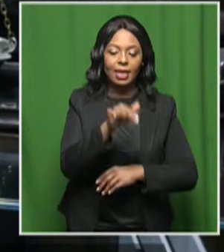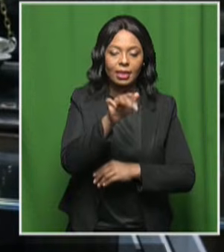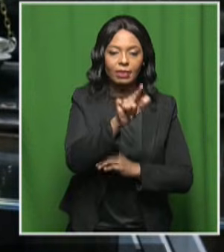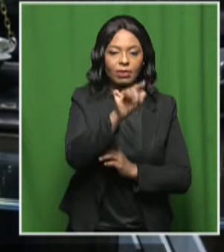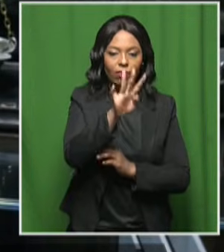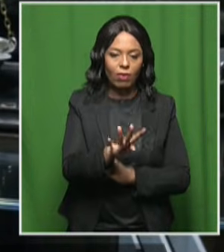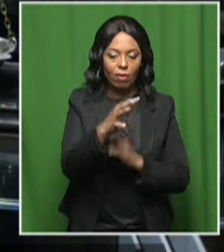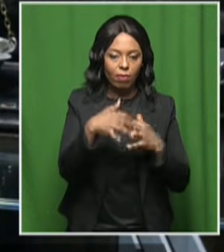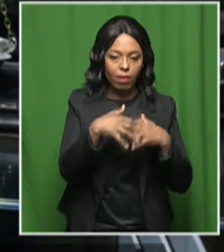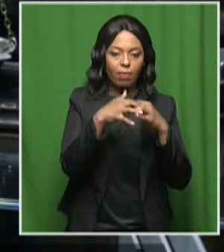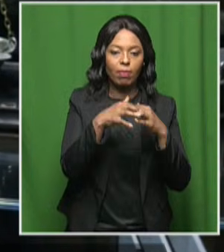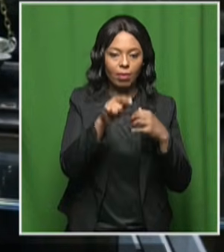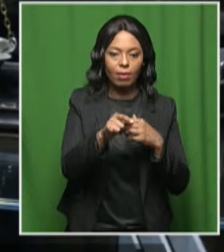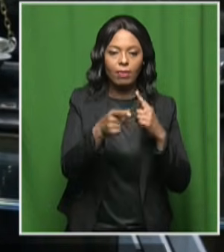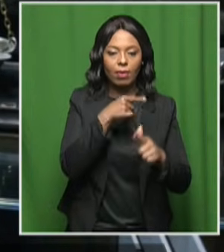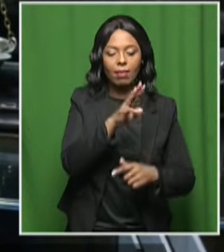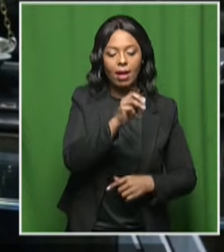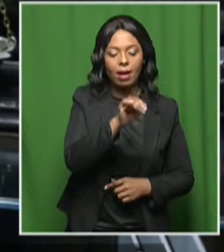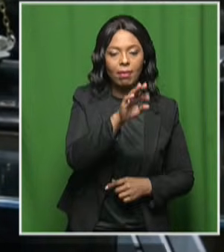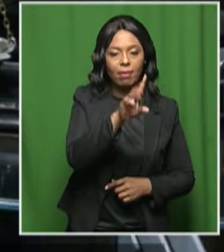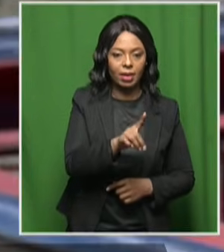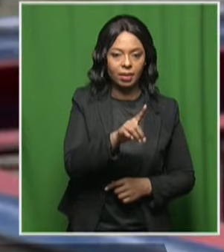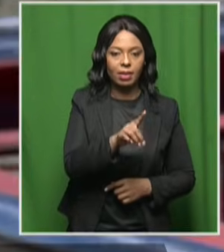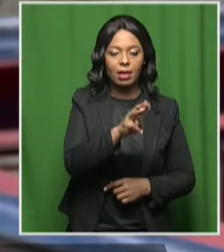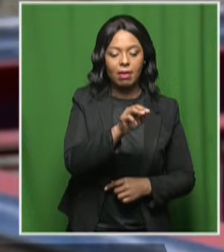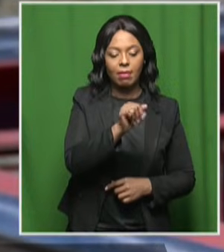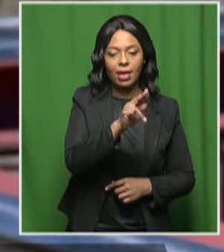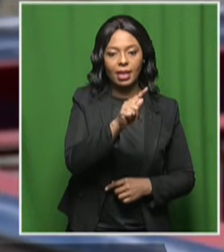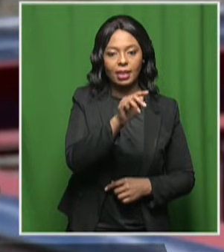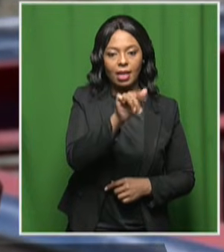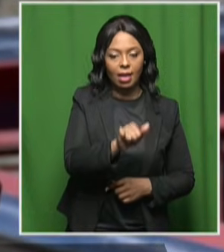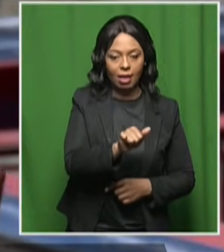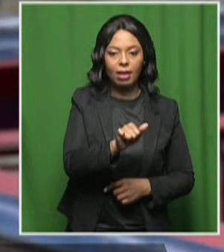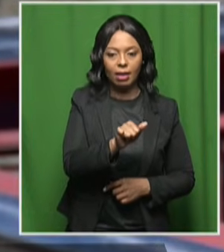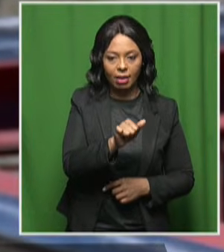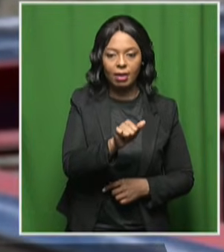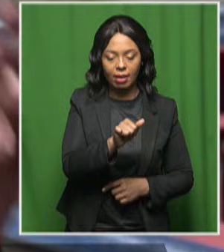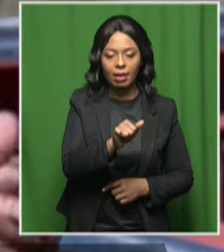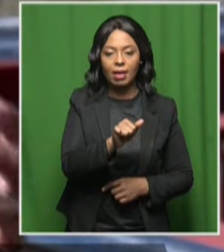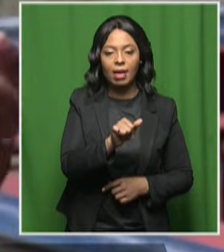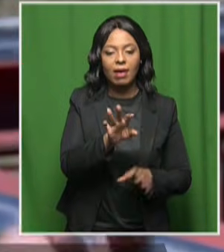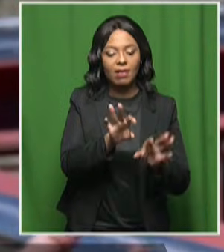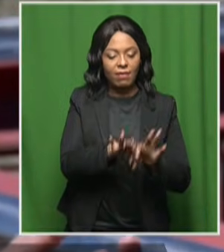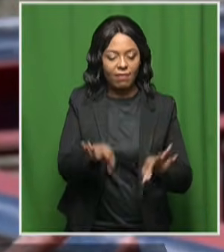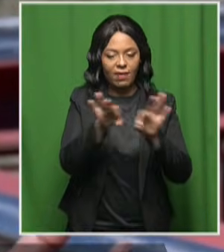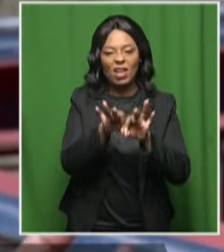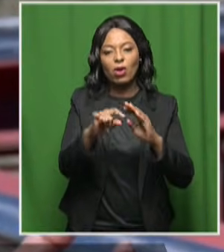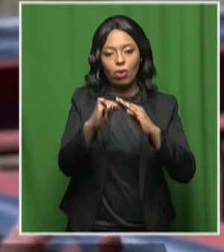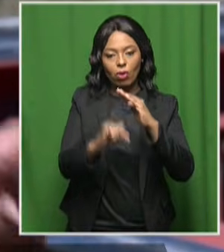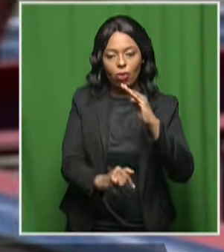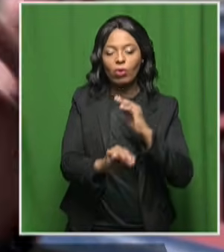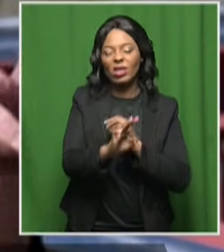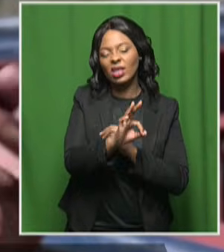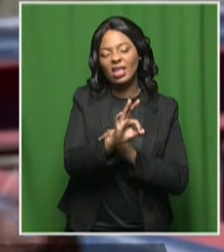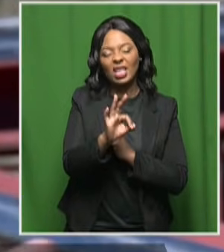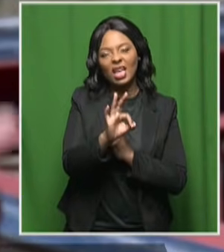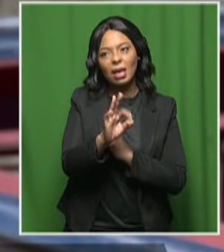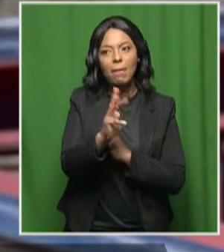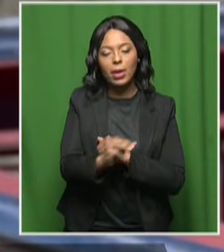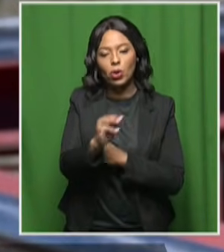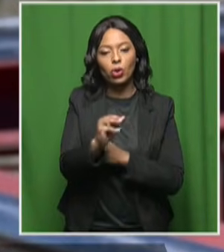Mr. Abmaratela. He was a crusher attendant for De Beers, okay. Its value is a bit low, about $3 million. The